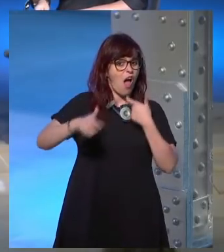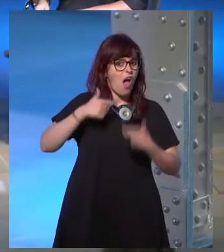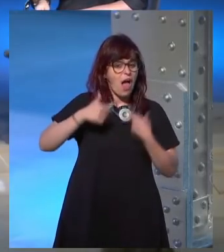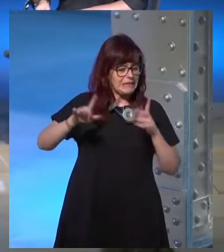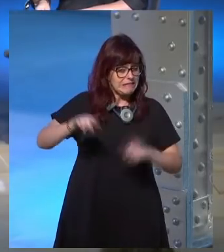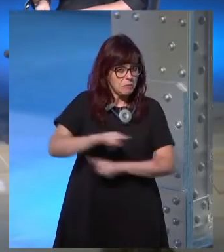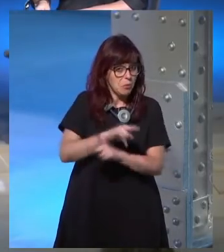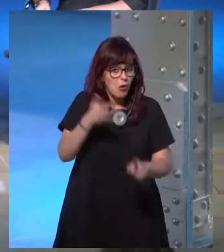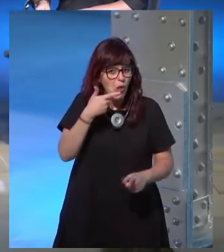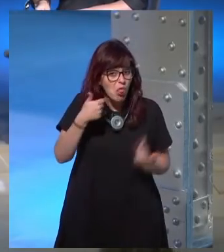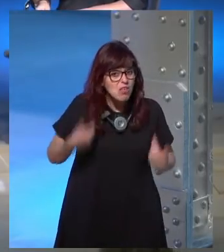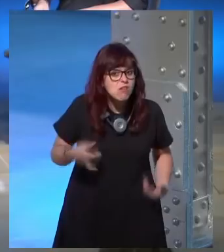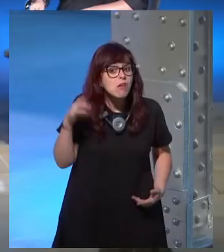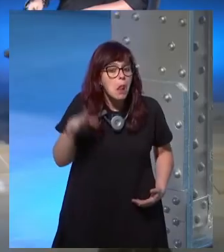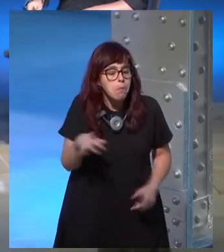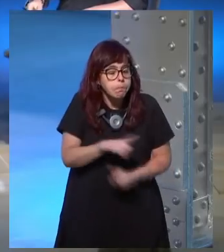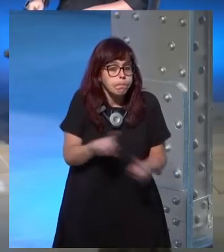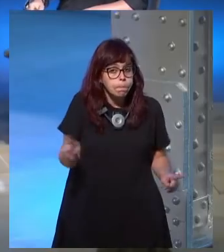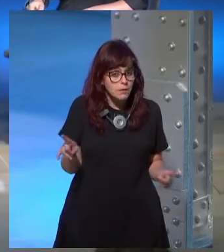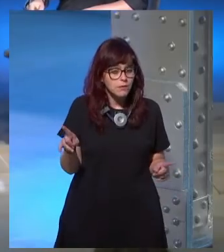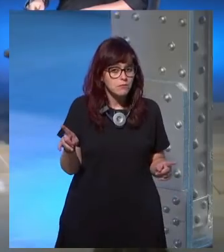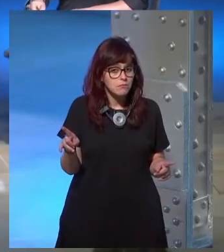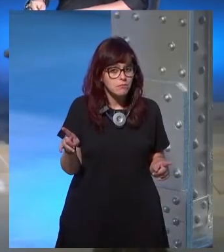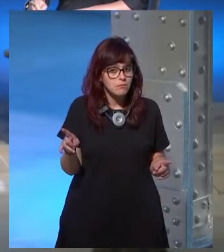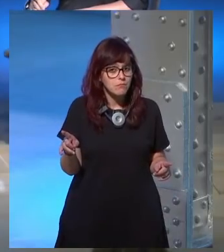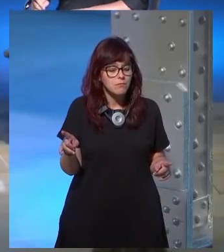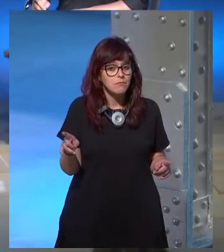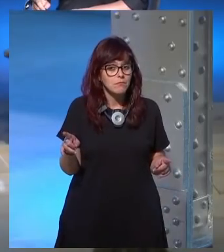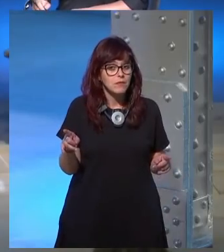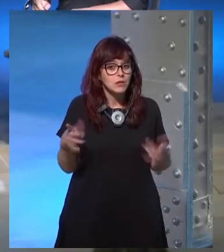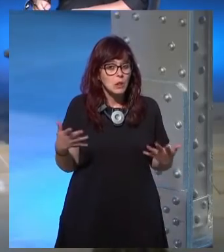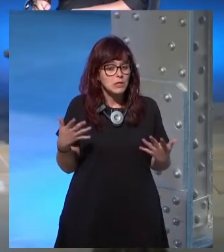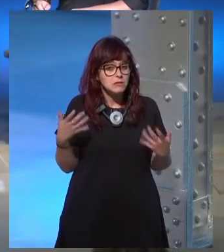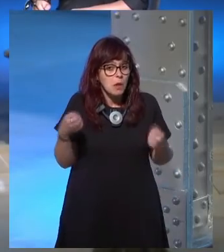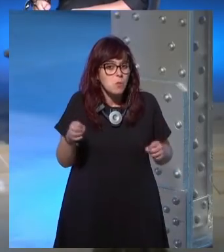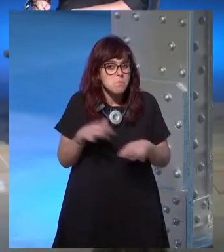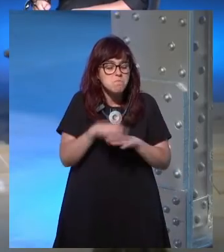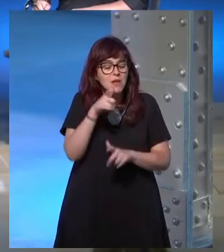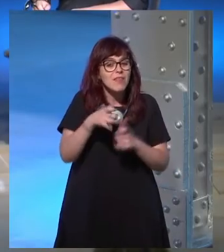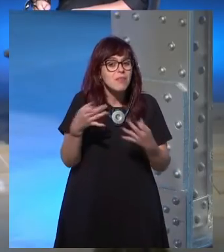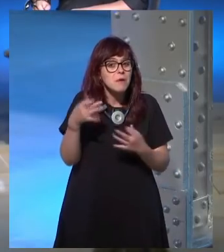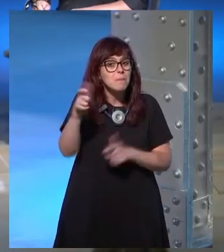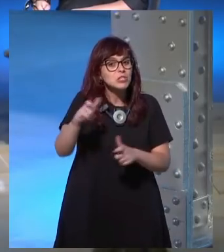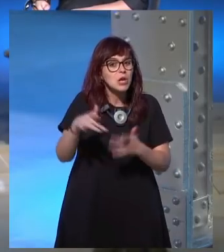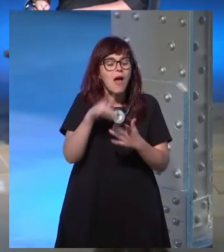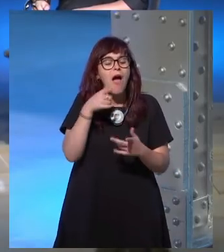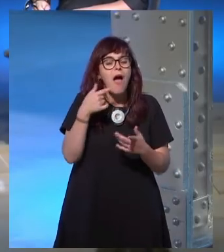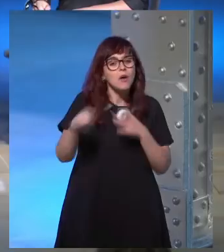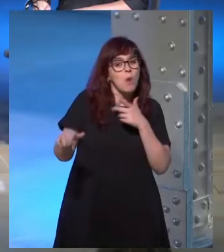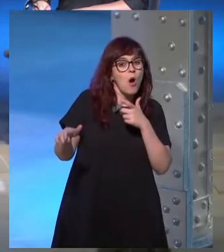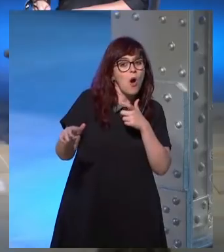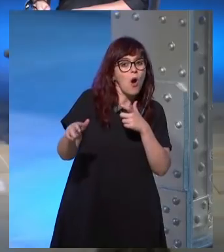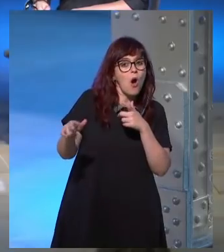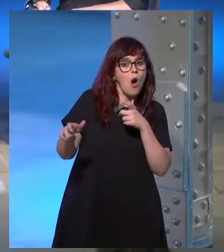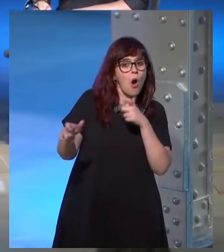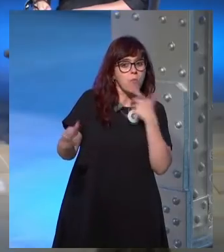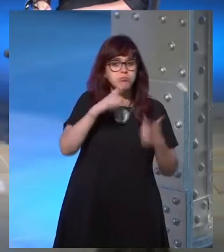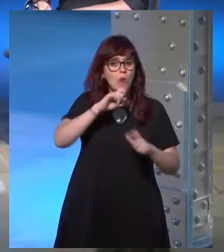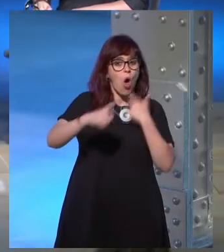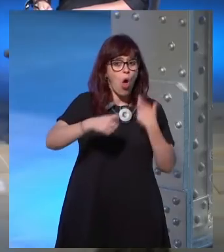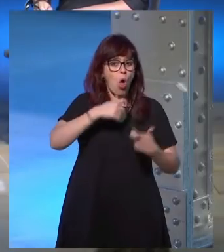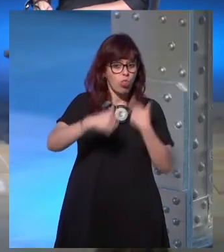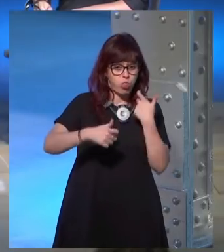responsibility thing. They don't feel that responsibility in their everyday lives. And I'm like, but just because you don't feel that way doesn't mean it doesn't exist.